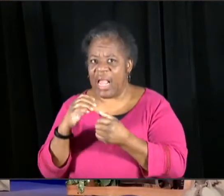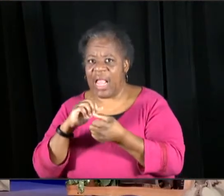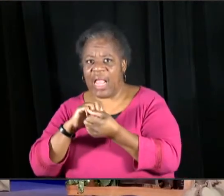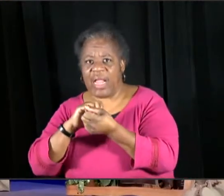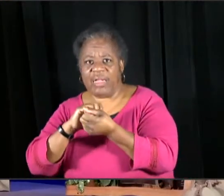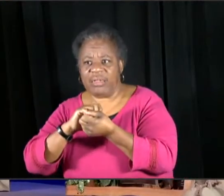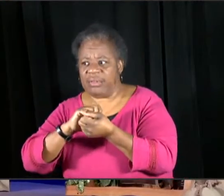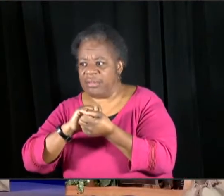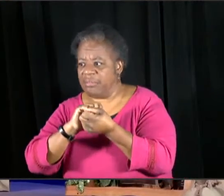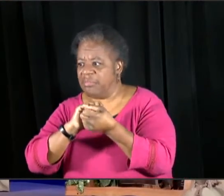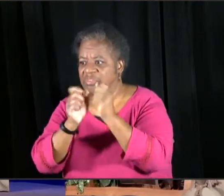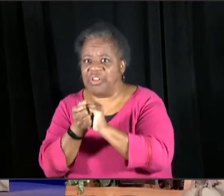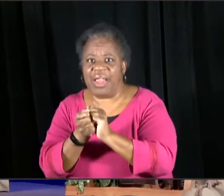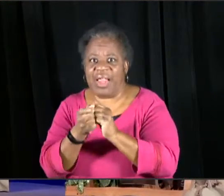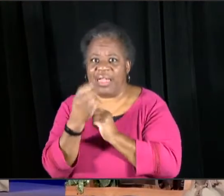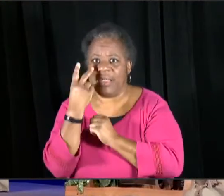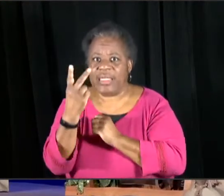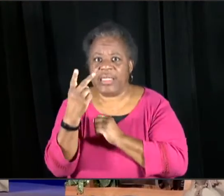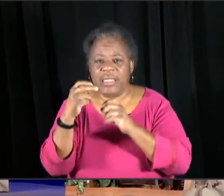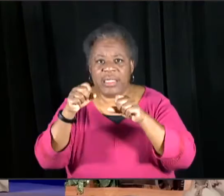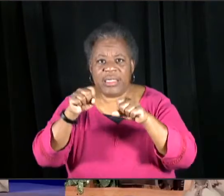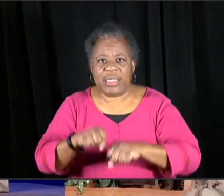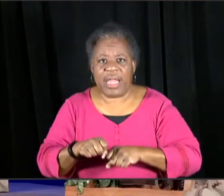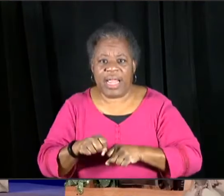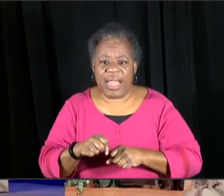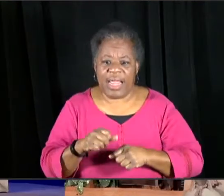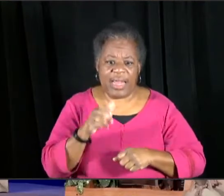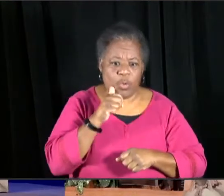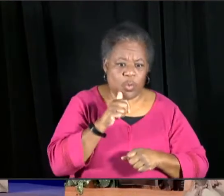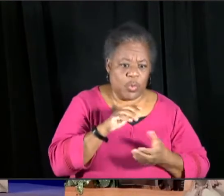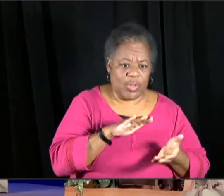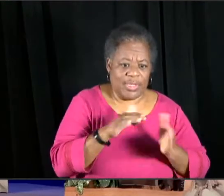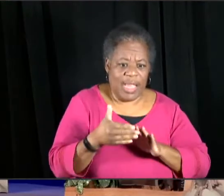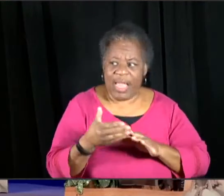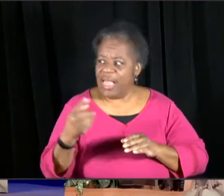see, brought back to life a young girl who had died of a fever.